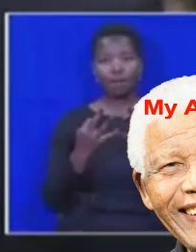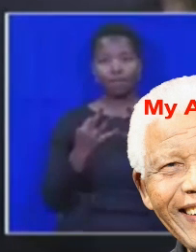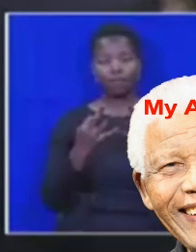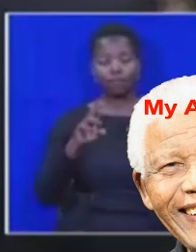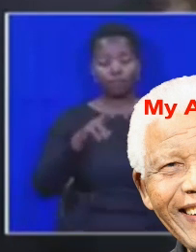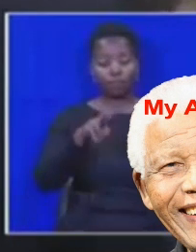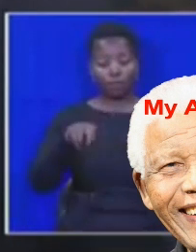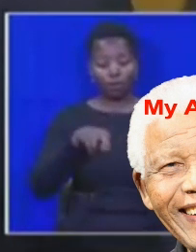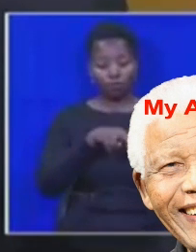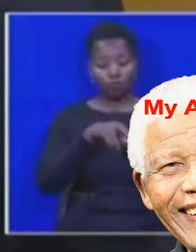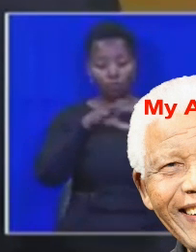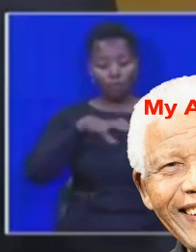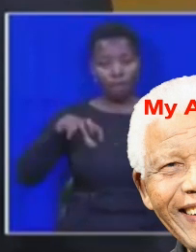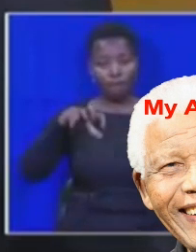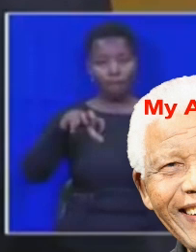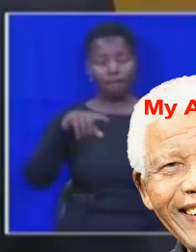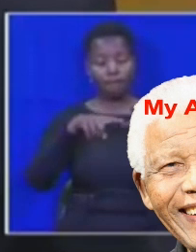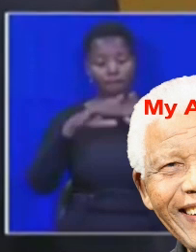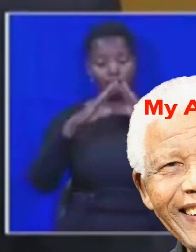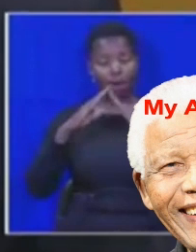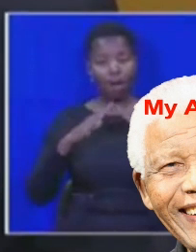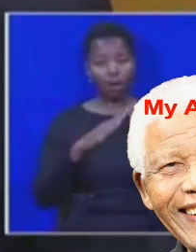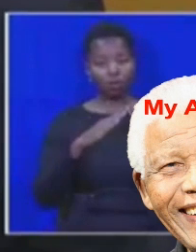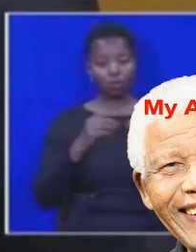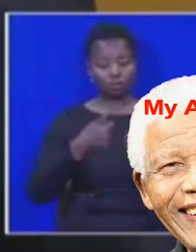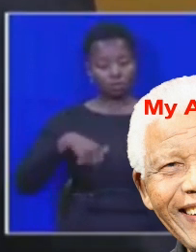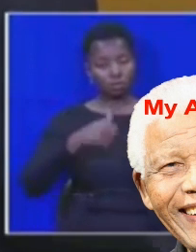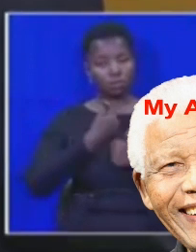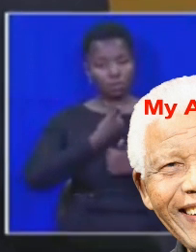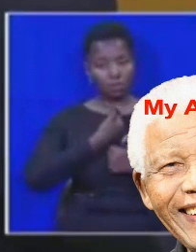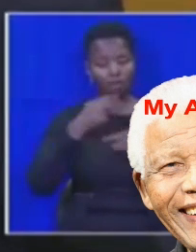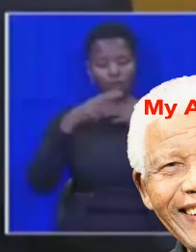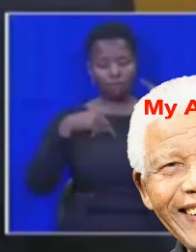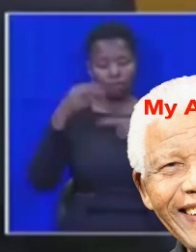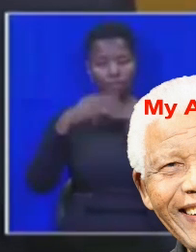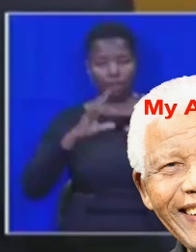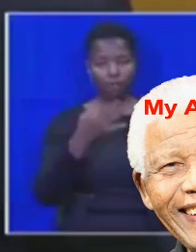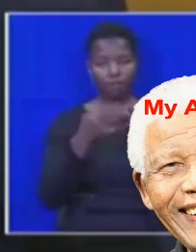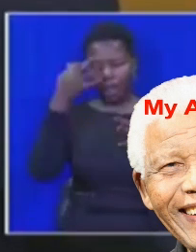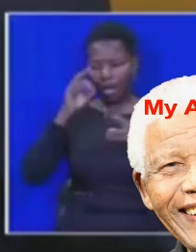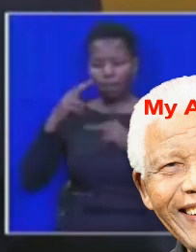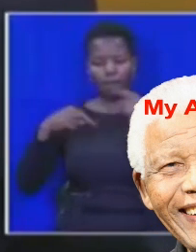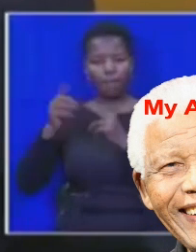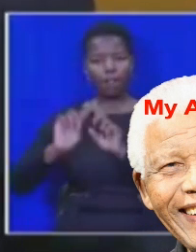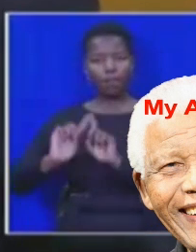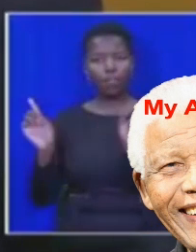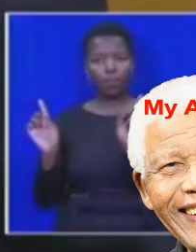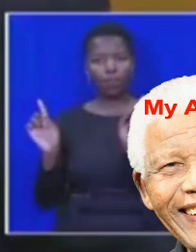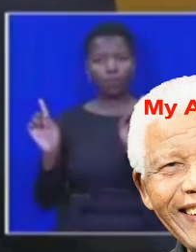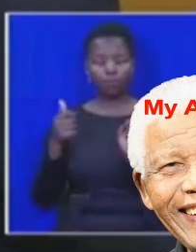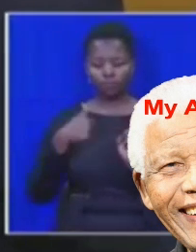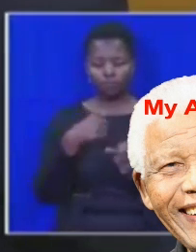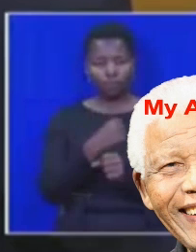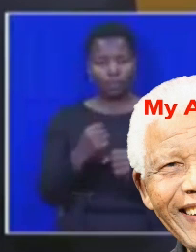use in that residence were built by ourselves as a family and not by government. I have never